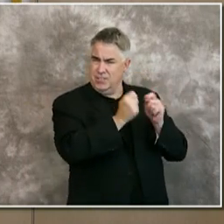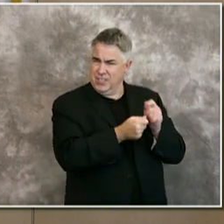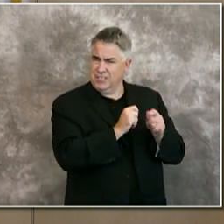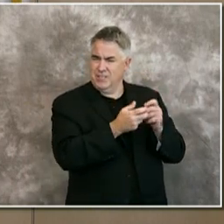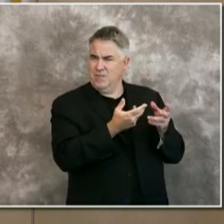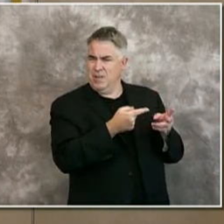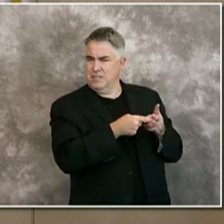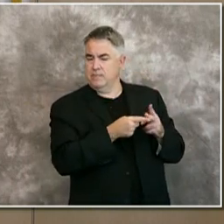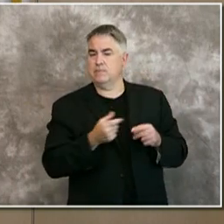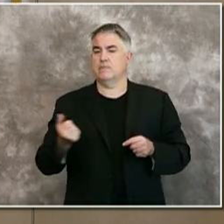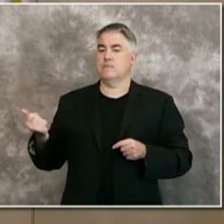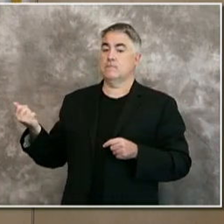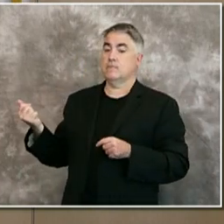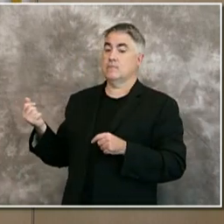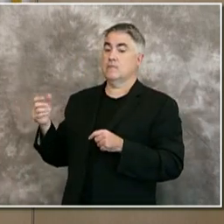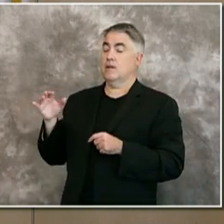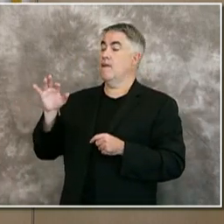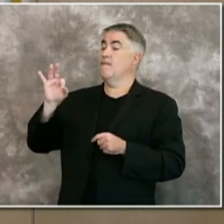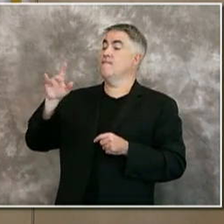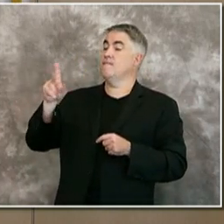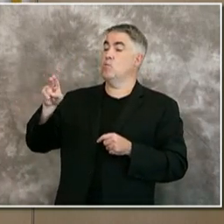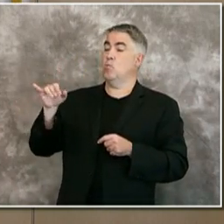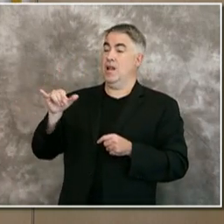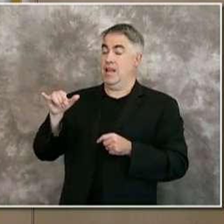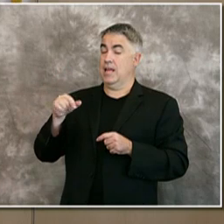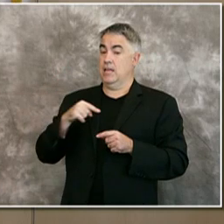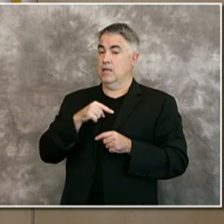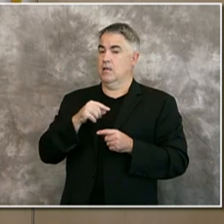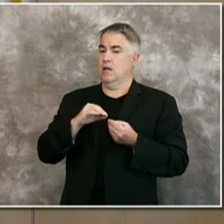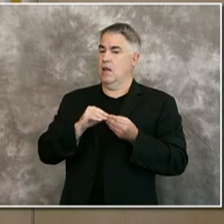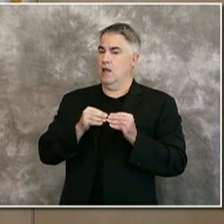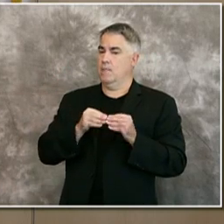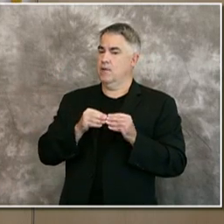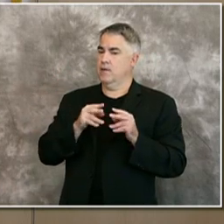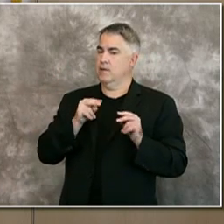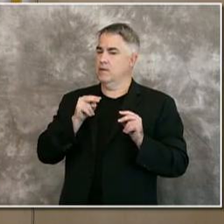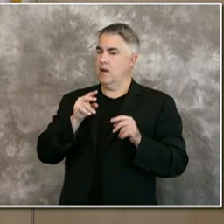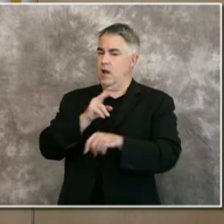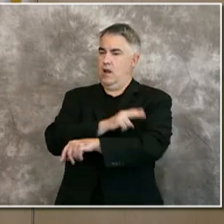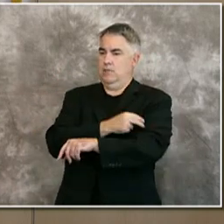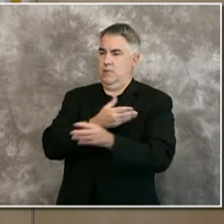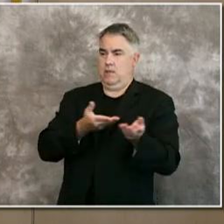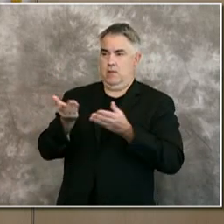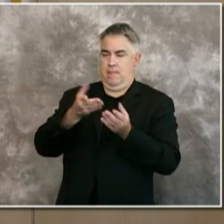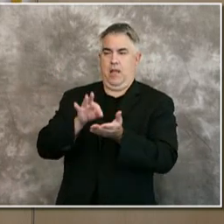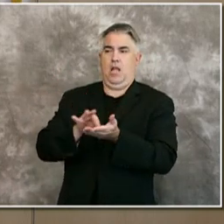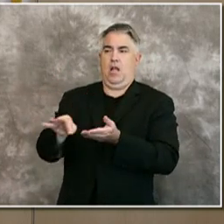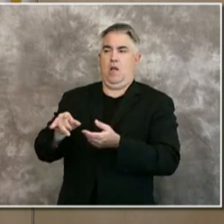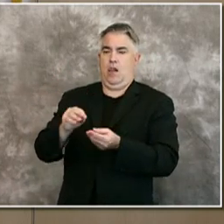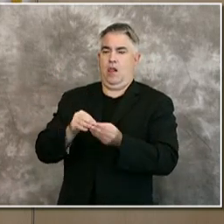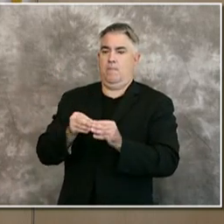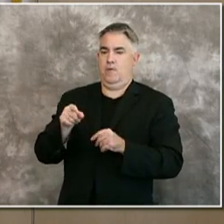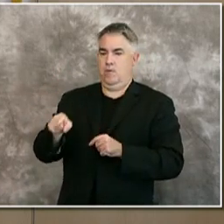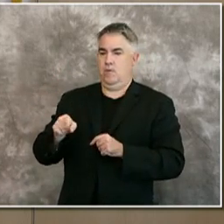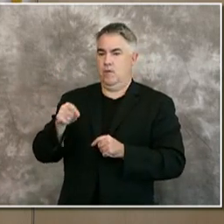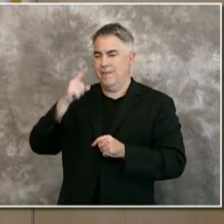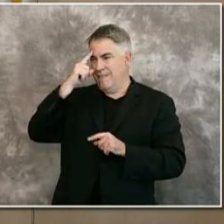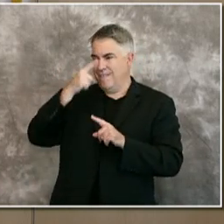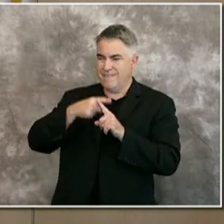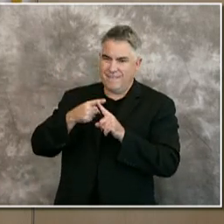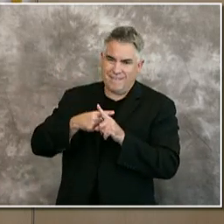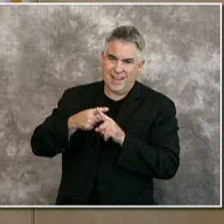influenza-like illnesses, which is the number of visits to the emergency department that have fever of 100